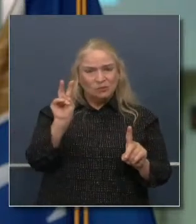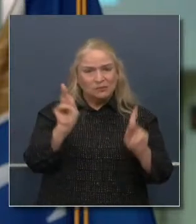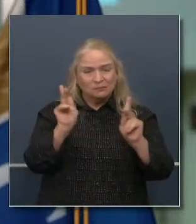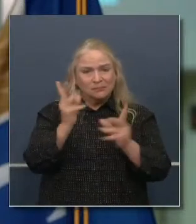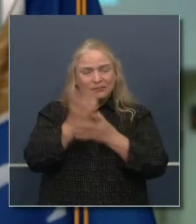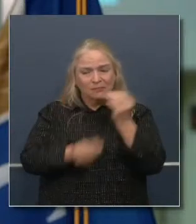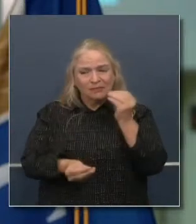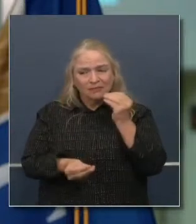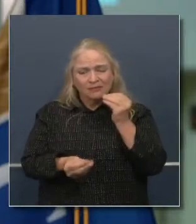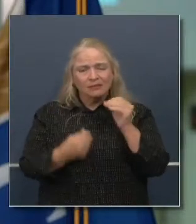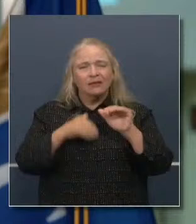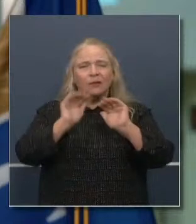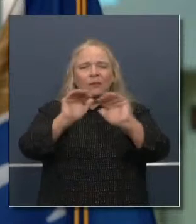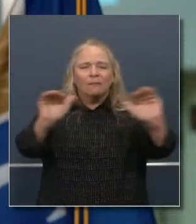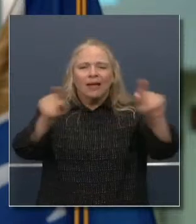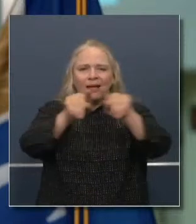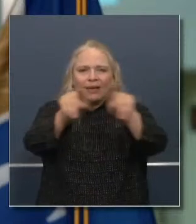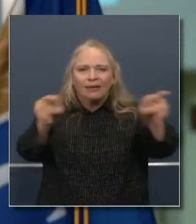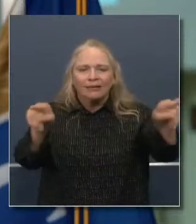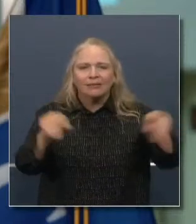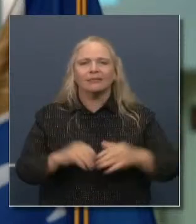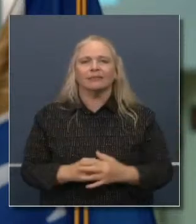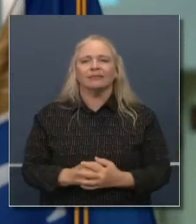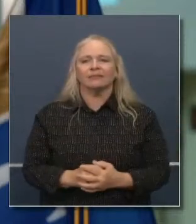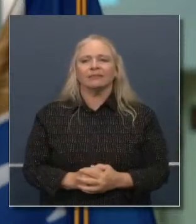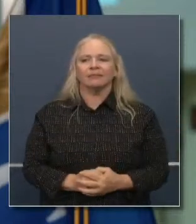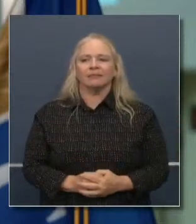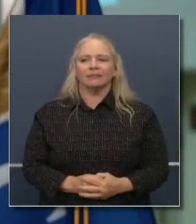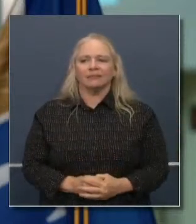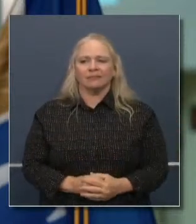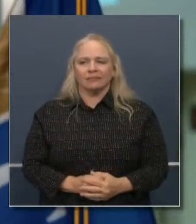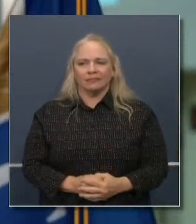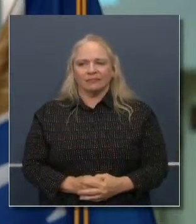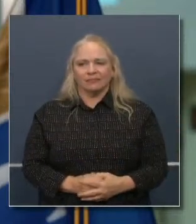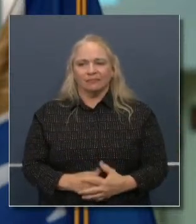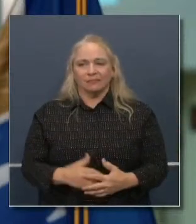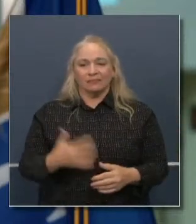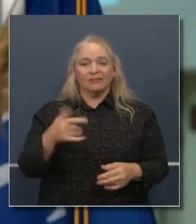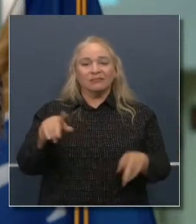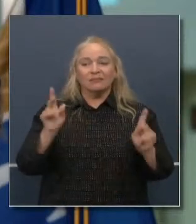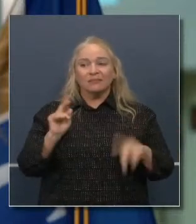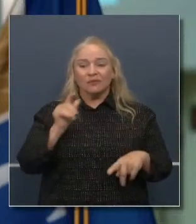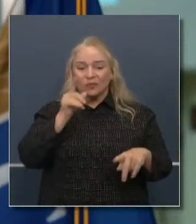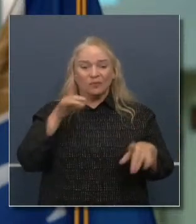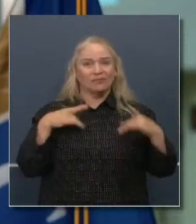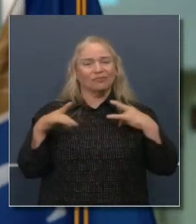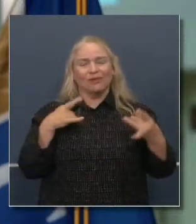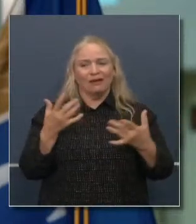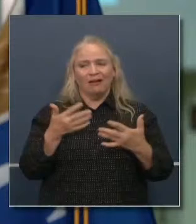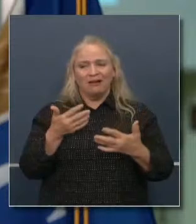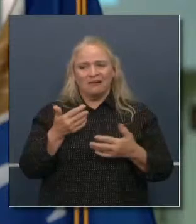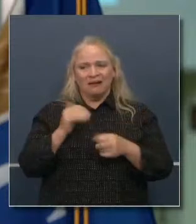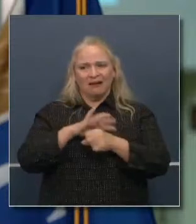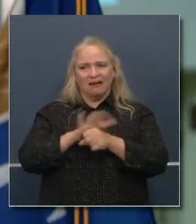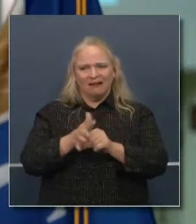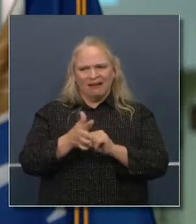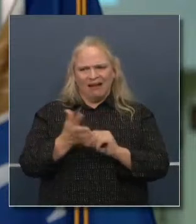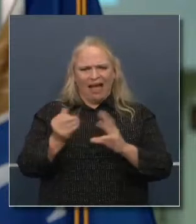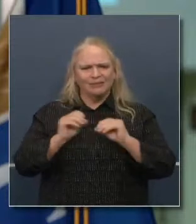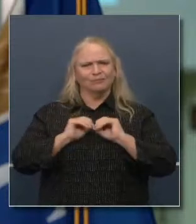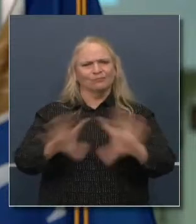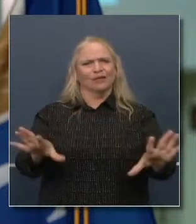you that not only are people getting COVID-19, not only are we seeing people transmit